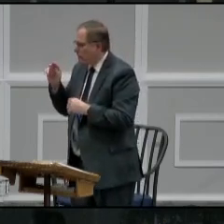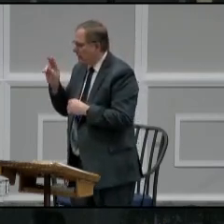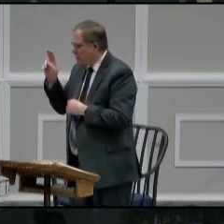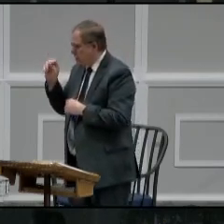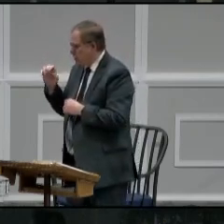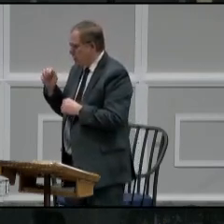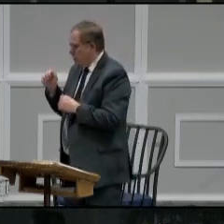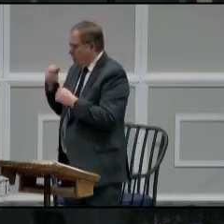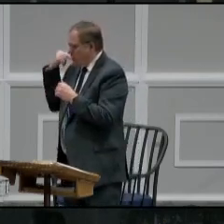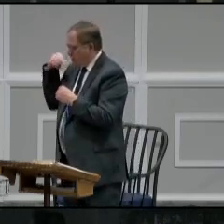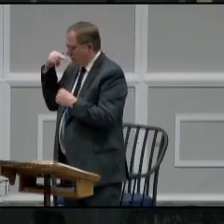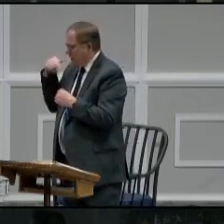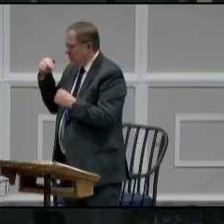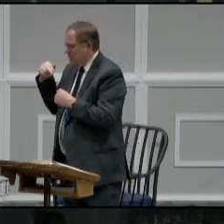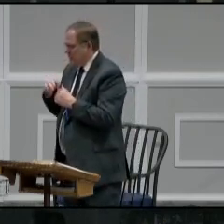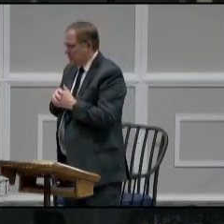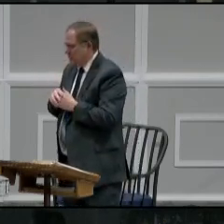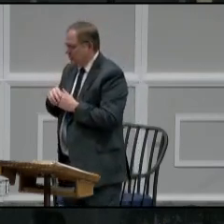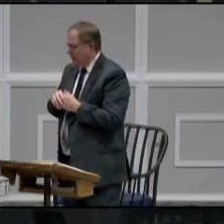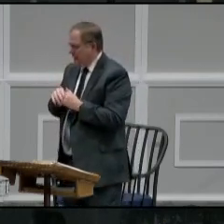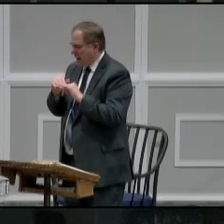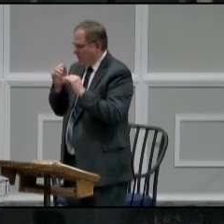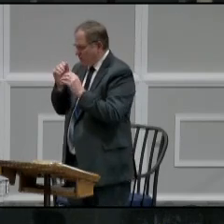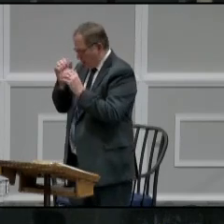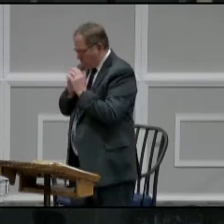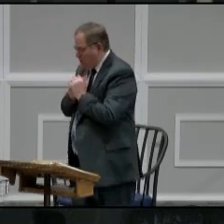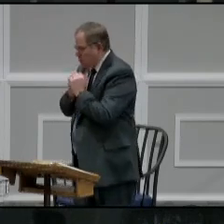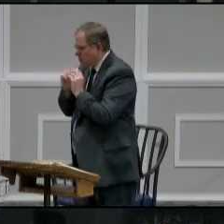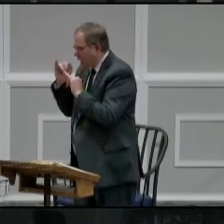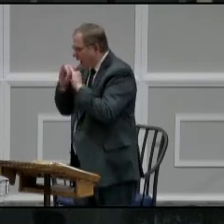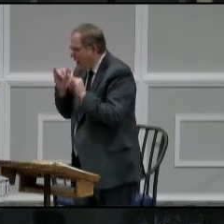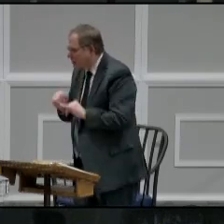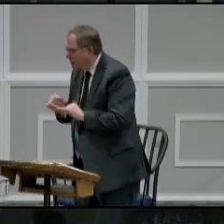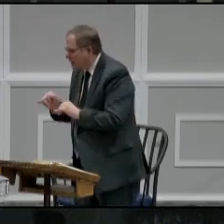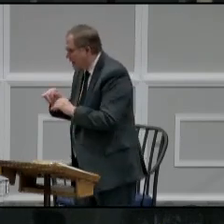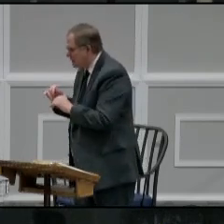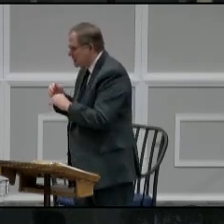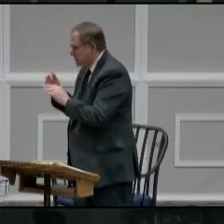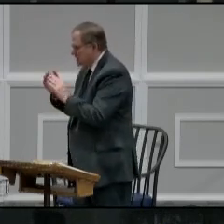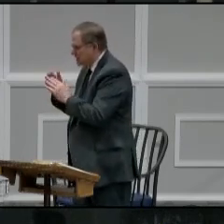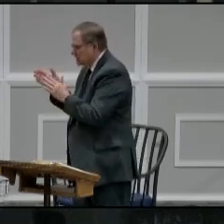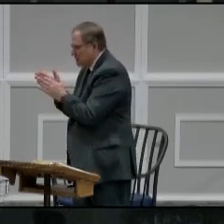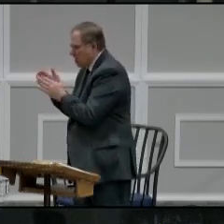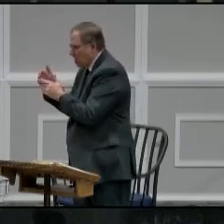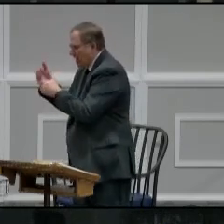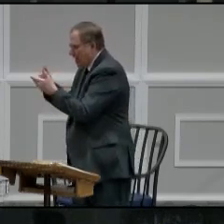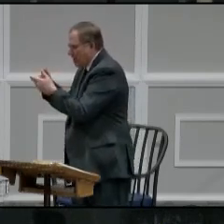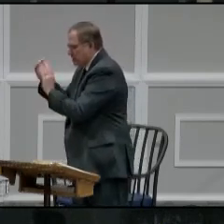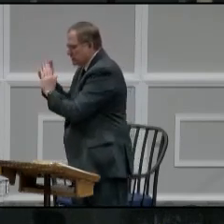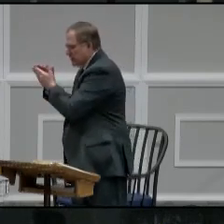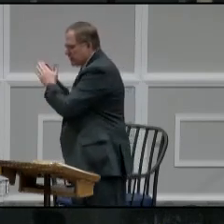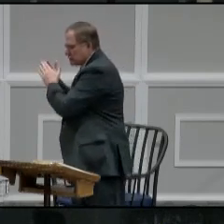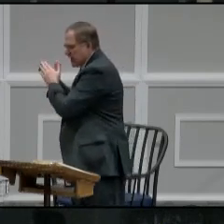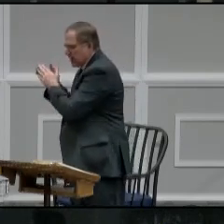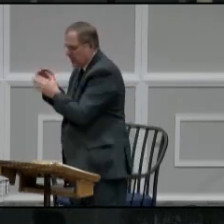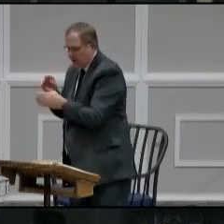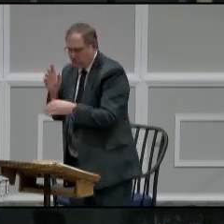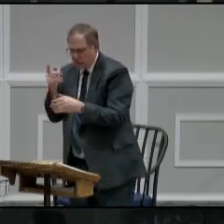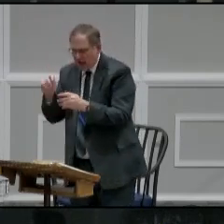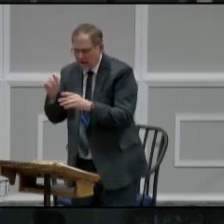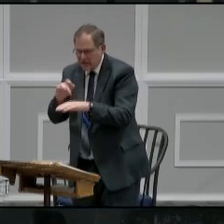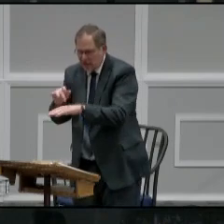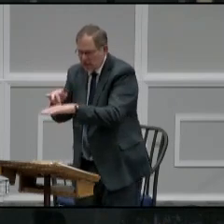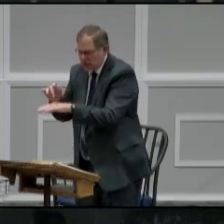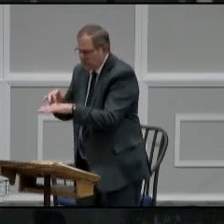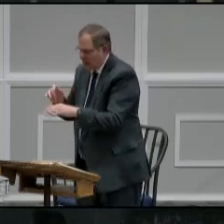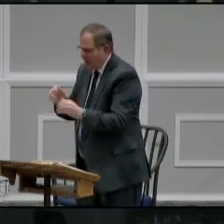had many of them had moved into these communities, and we were trying to reach them with the gospel. And in reaching